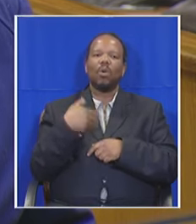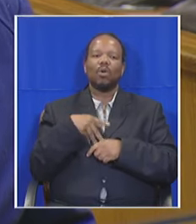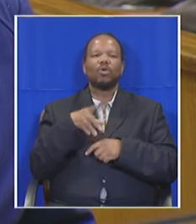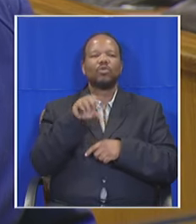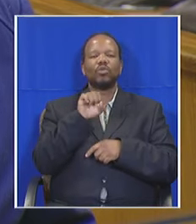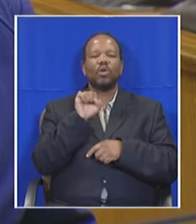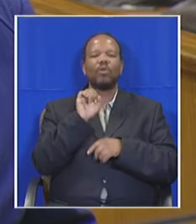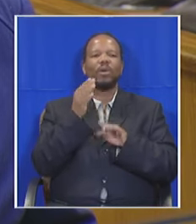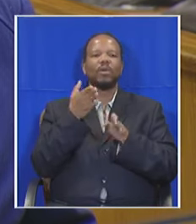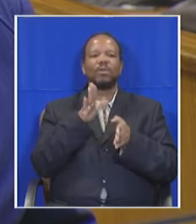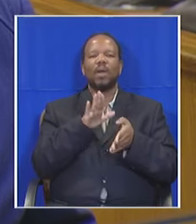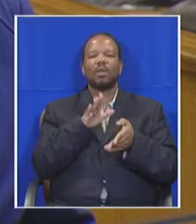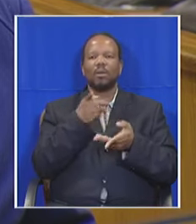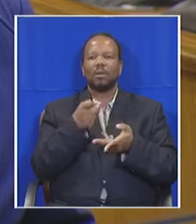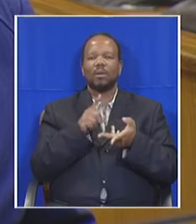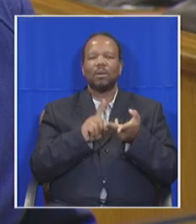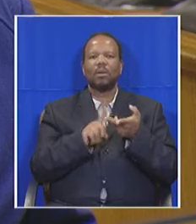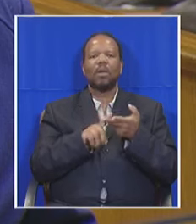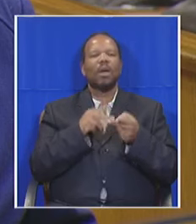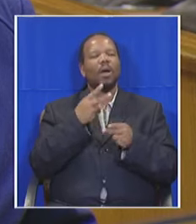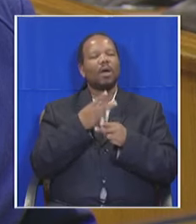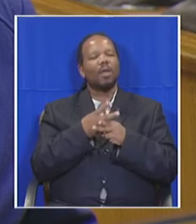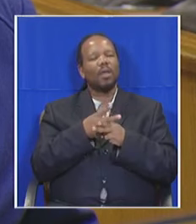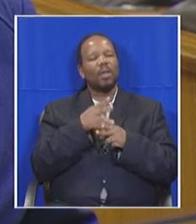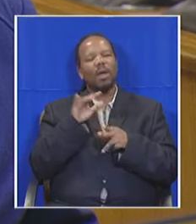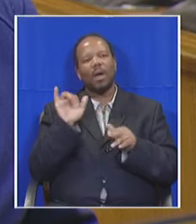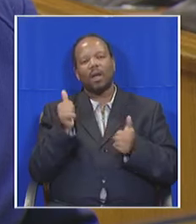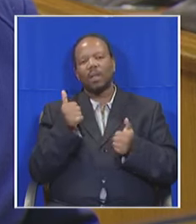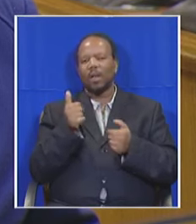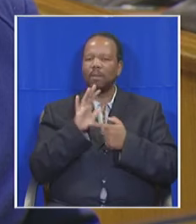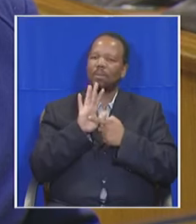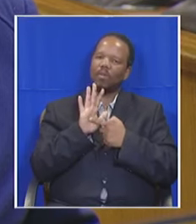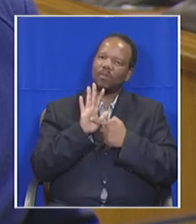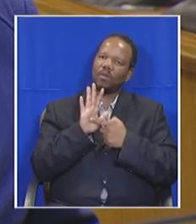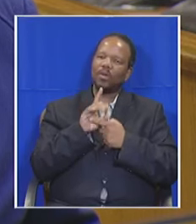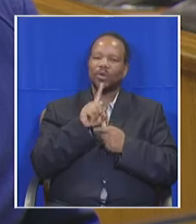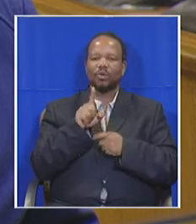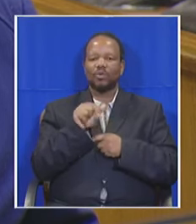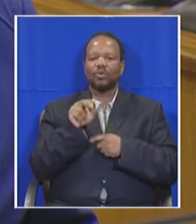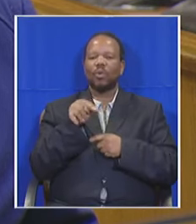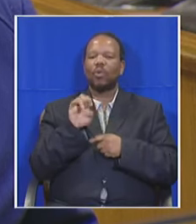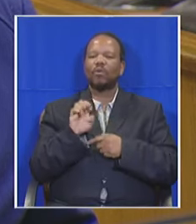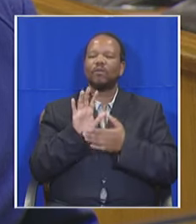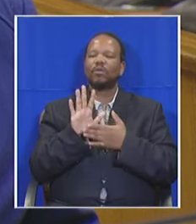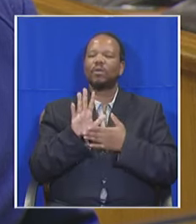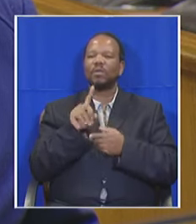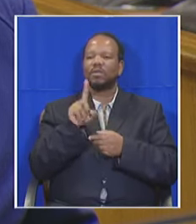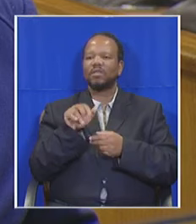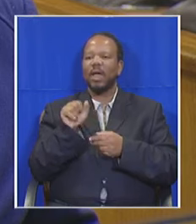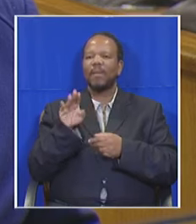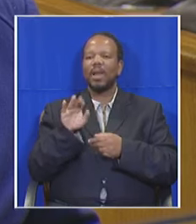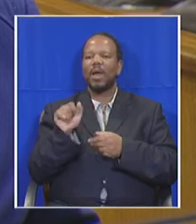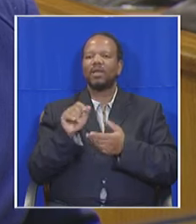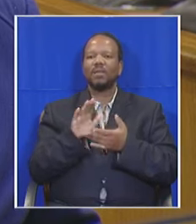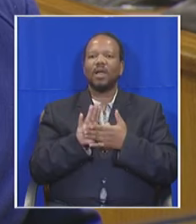Remembers that he also appeared in other TV productions, including Zone 14, Zabalaza, and